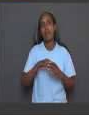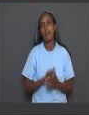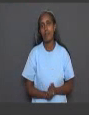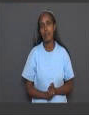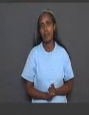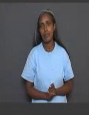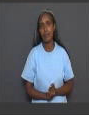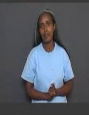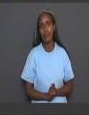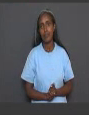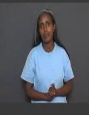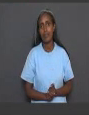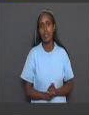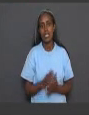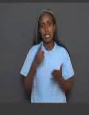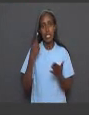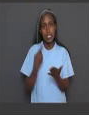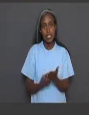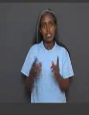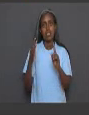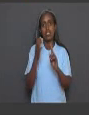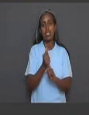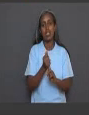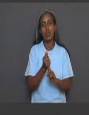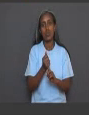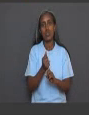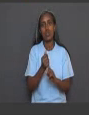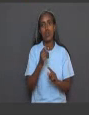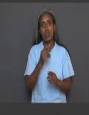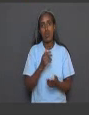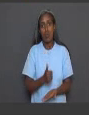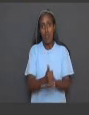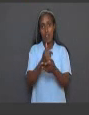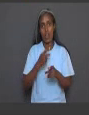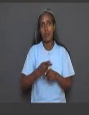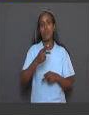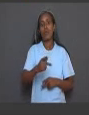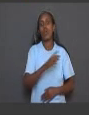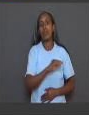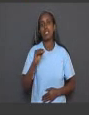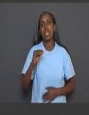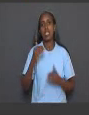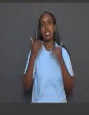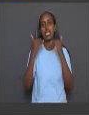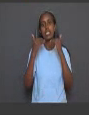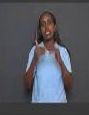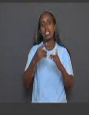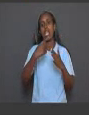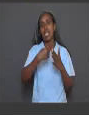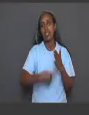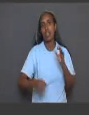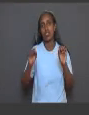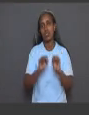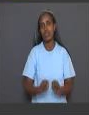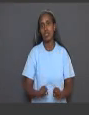This includes welfare programs and scaling tax